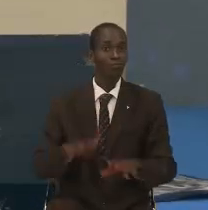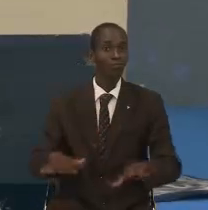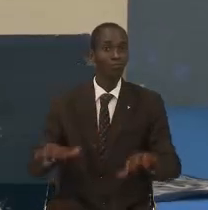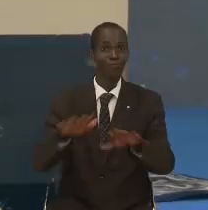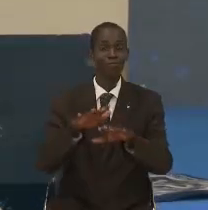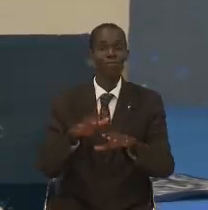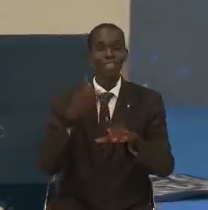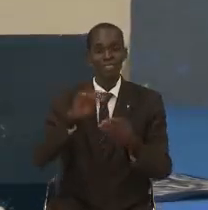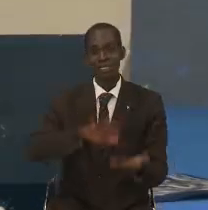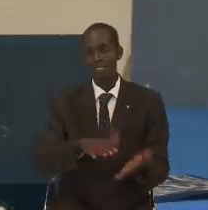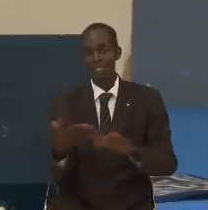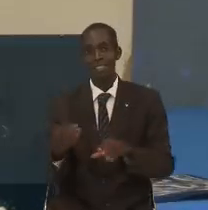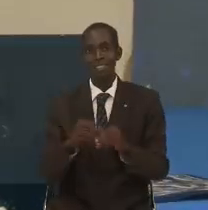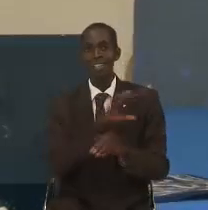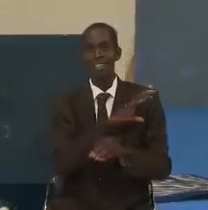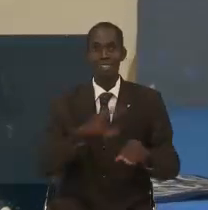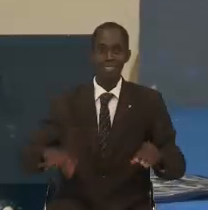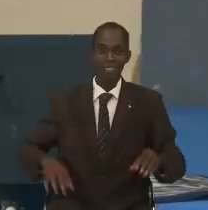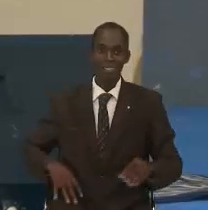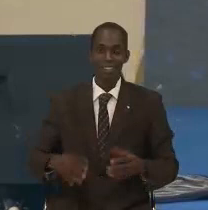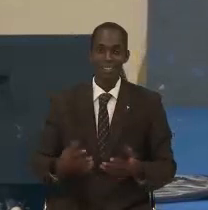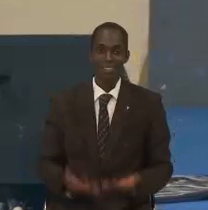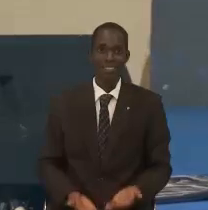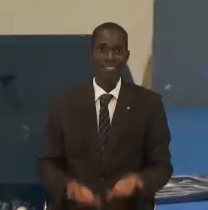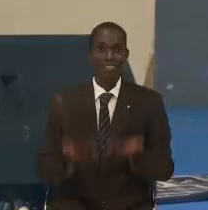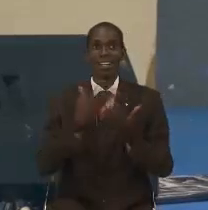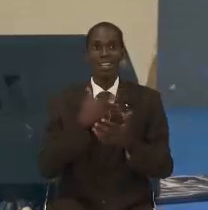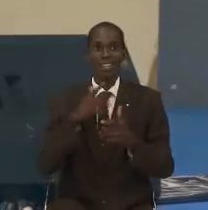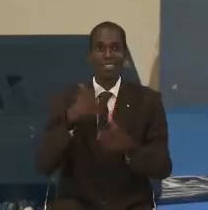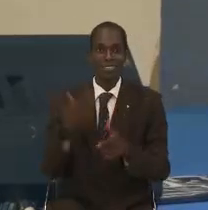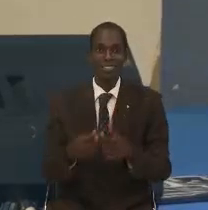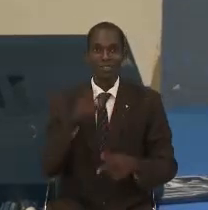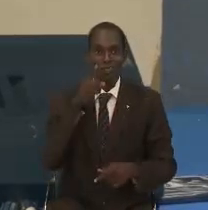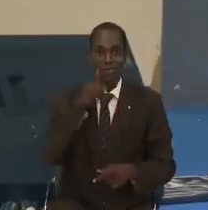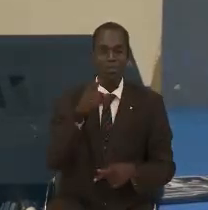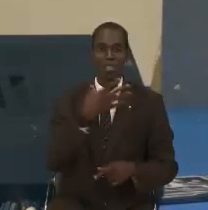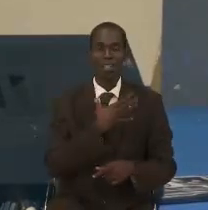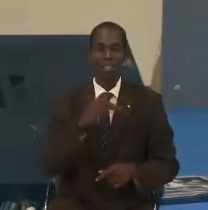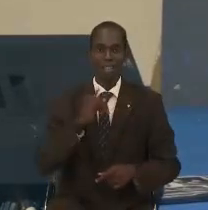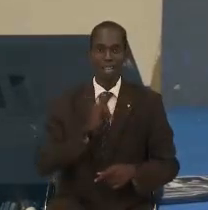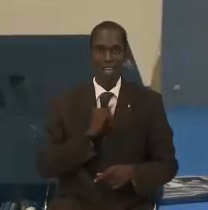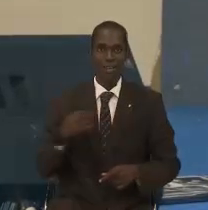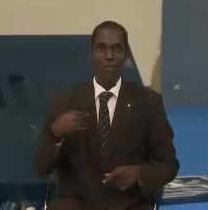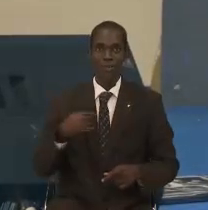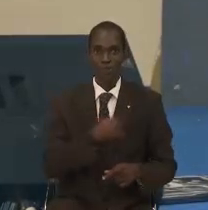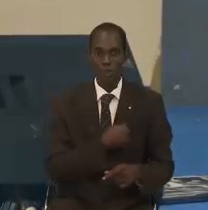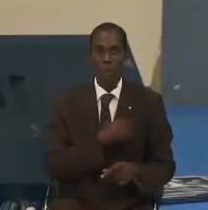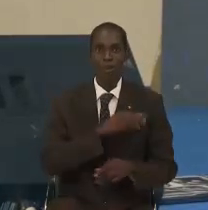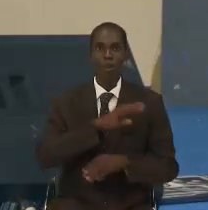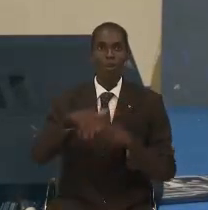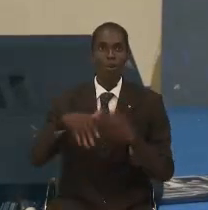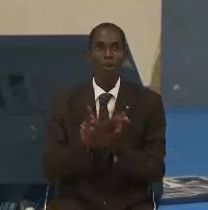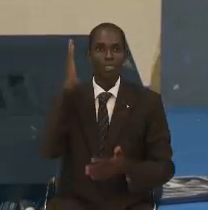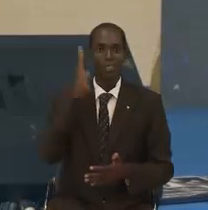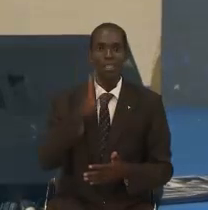they rise. And then you and I and we and all shall be changed